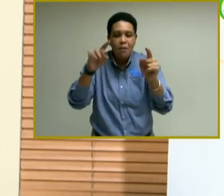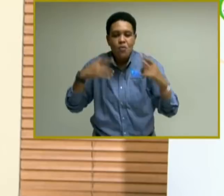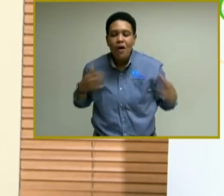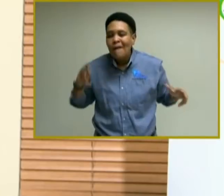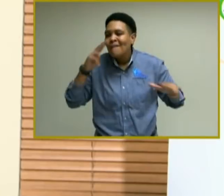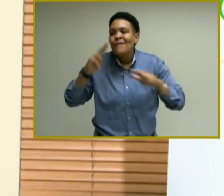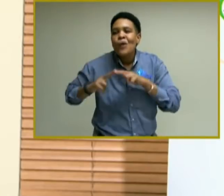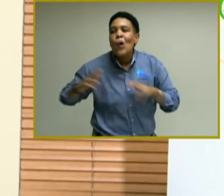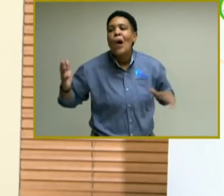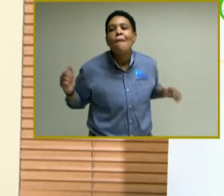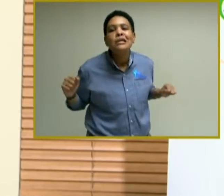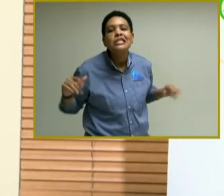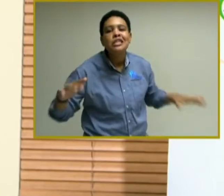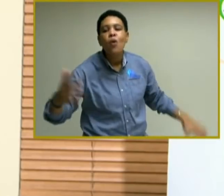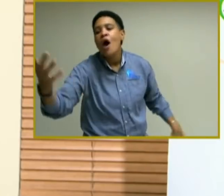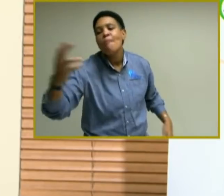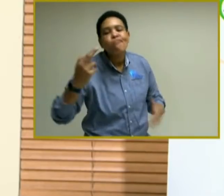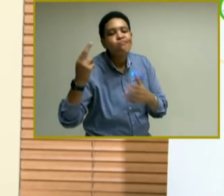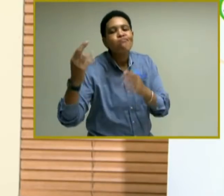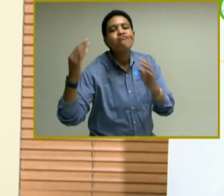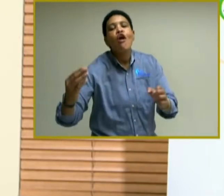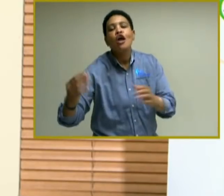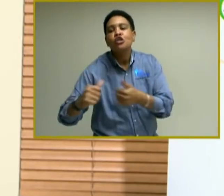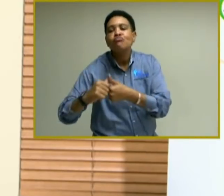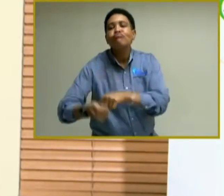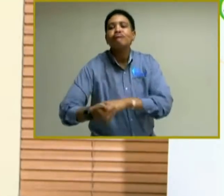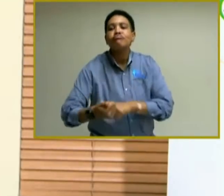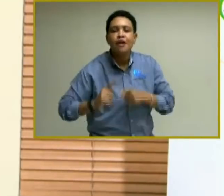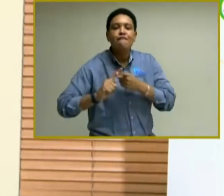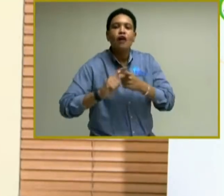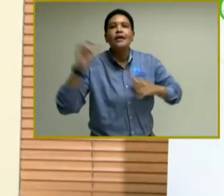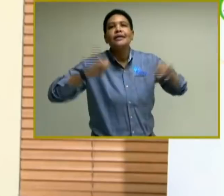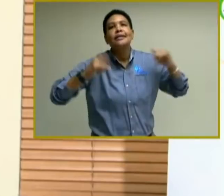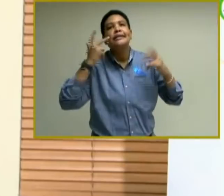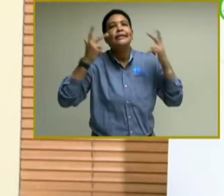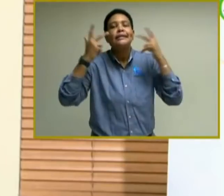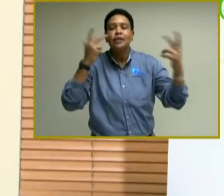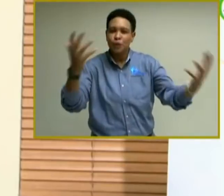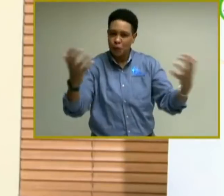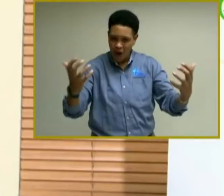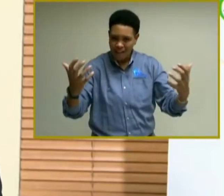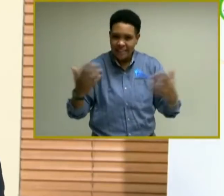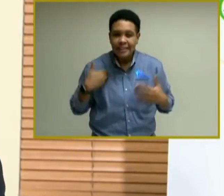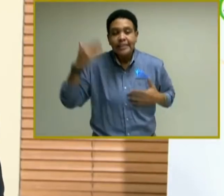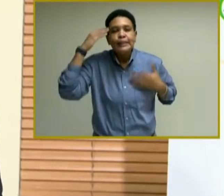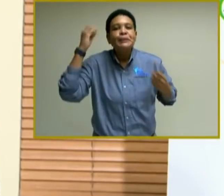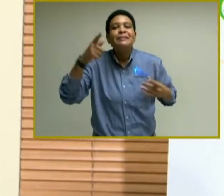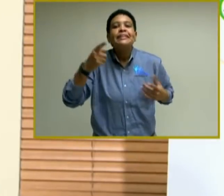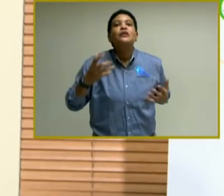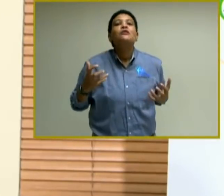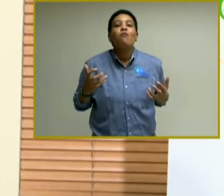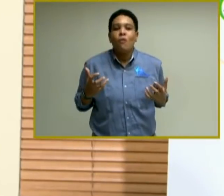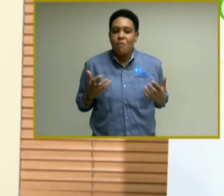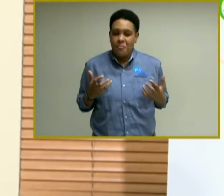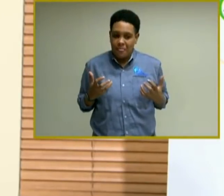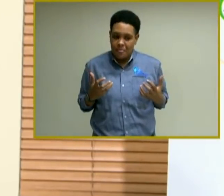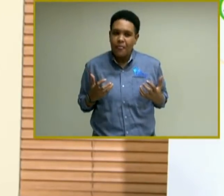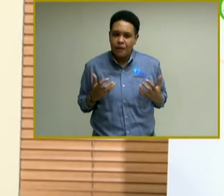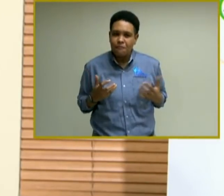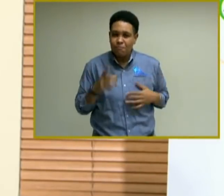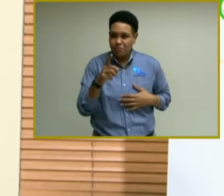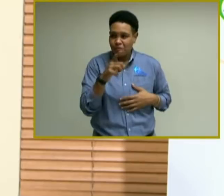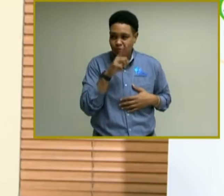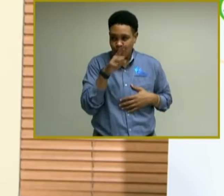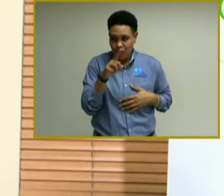and family, Ayad, and those coming from abroad. As freeing as that sounds, however, to indulge